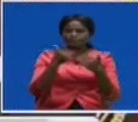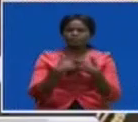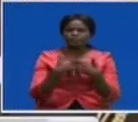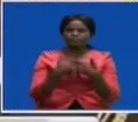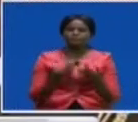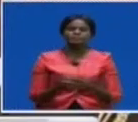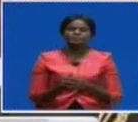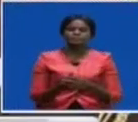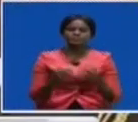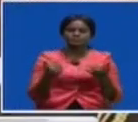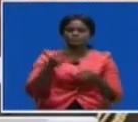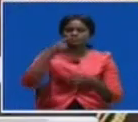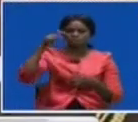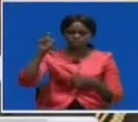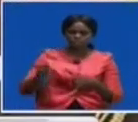take over command,